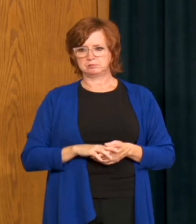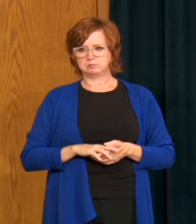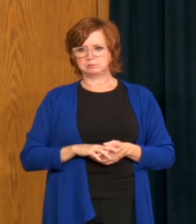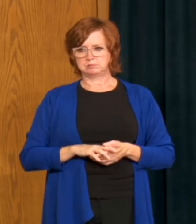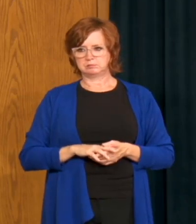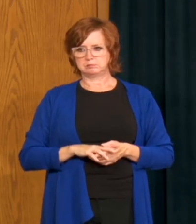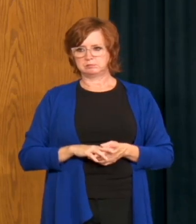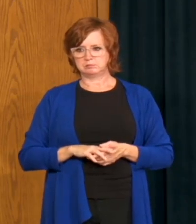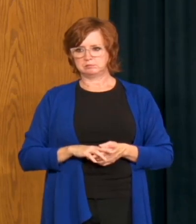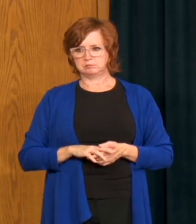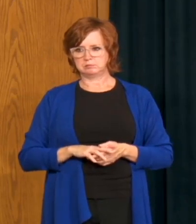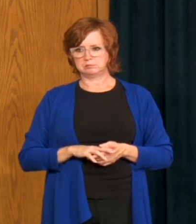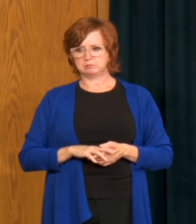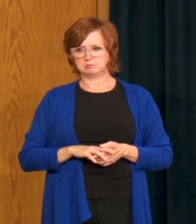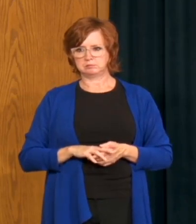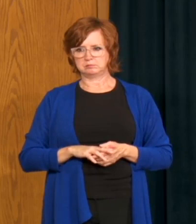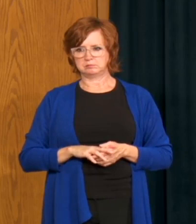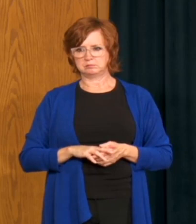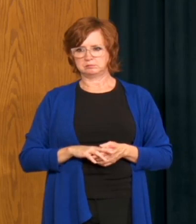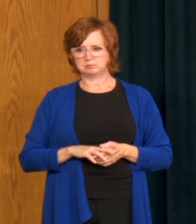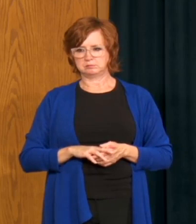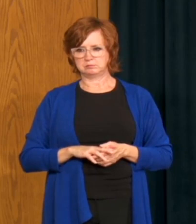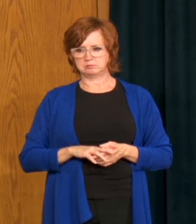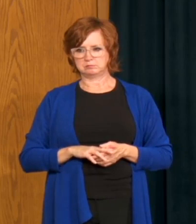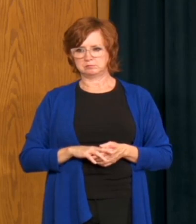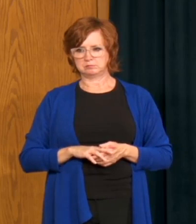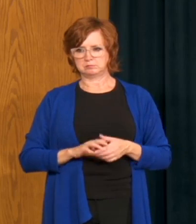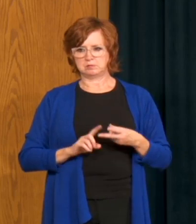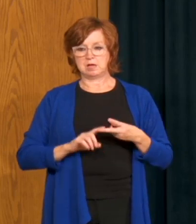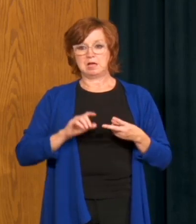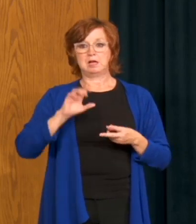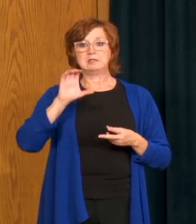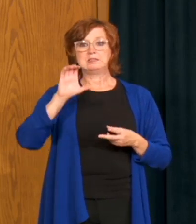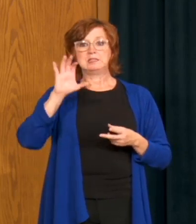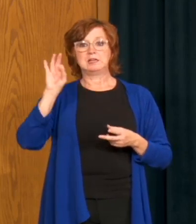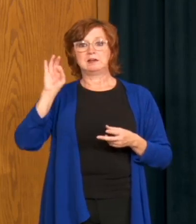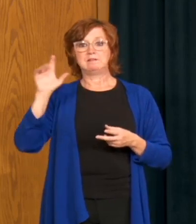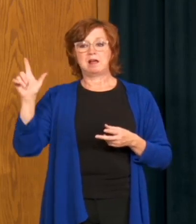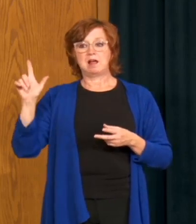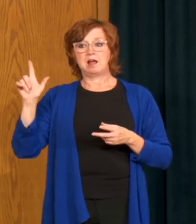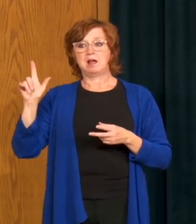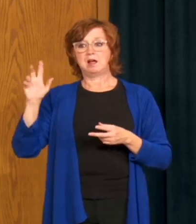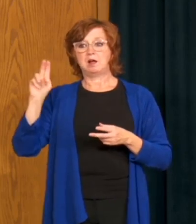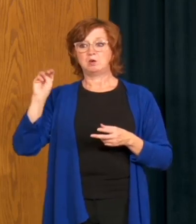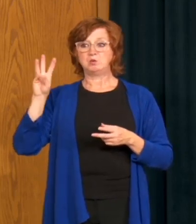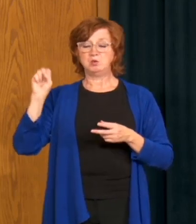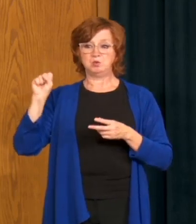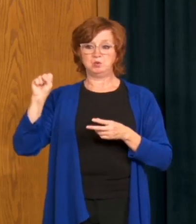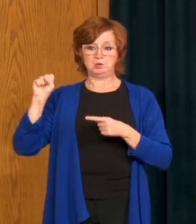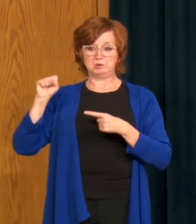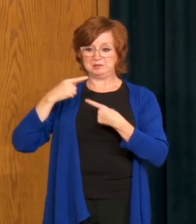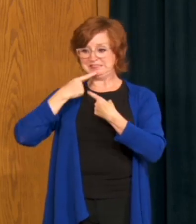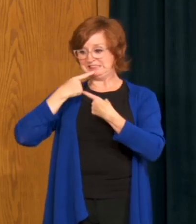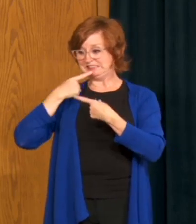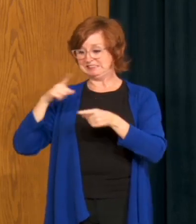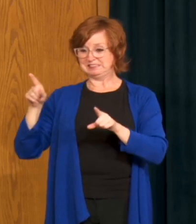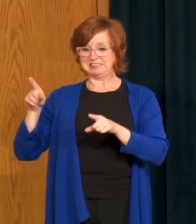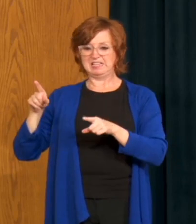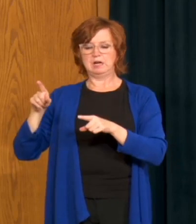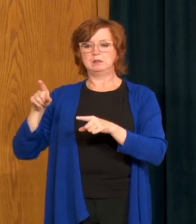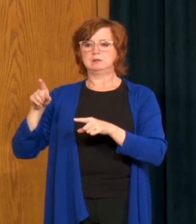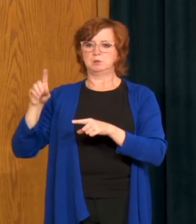With the CFL's news that any 2020 season would be held in Winnipeg, that means Mosaic Stadium, obviously the team wouldn't be collecting gate